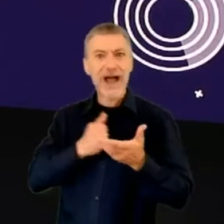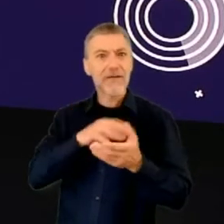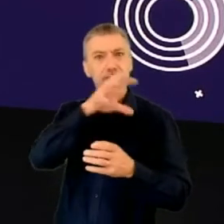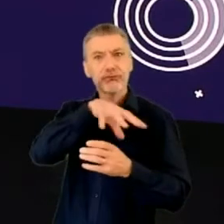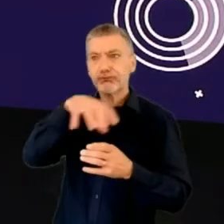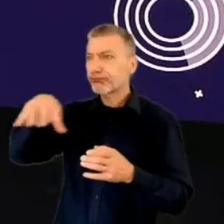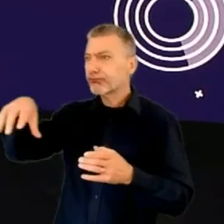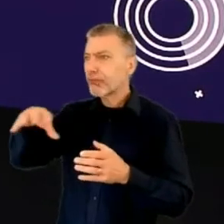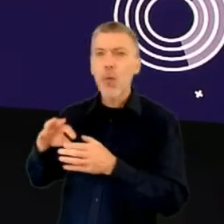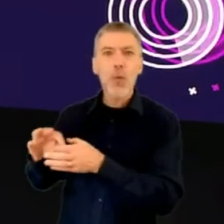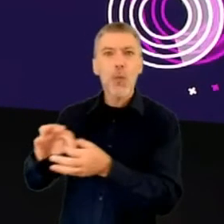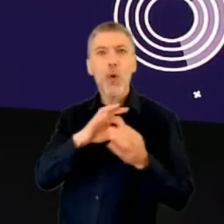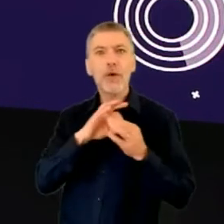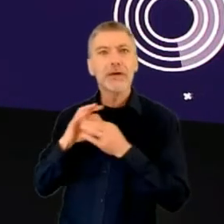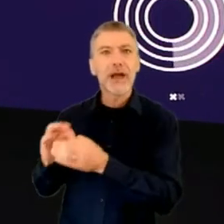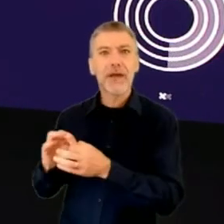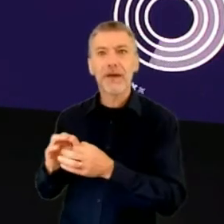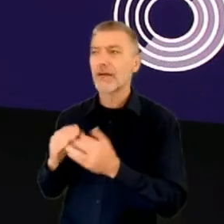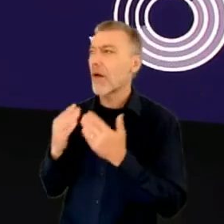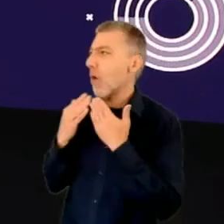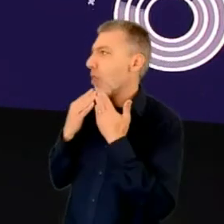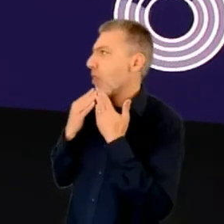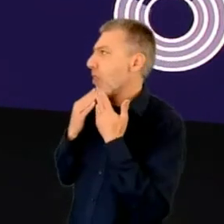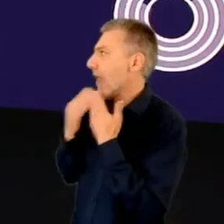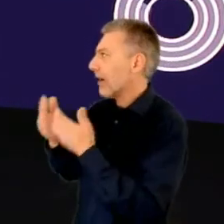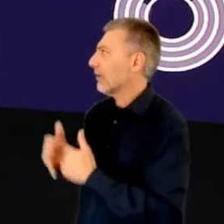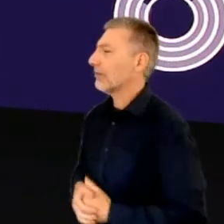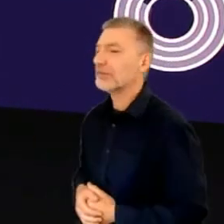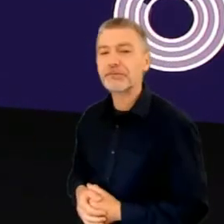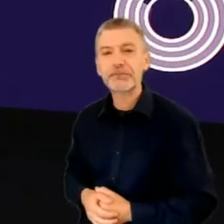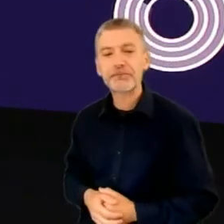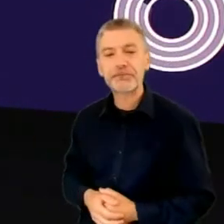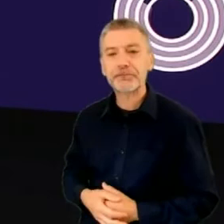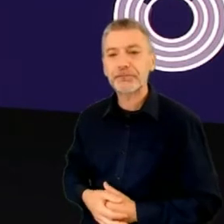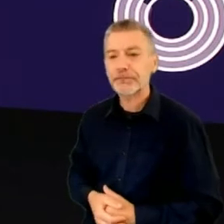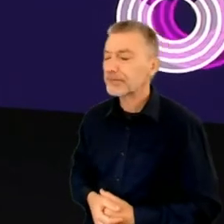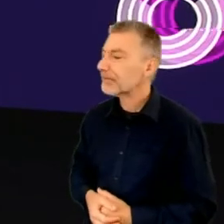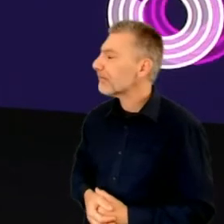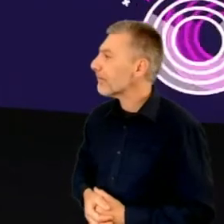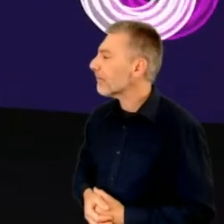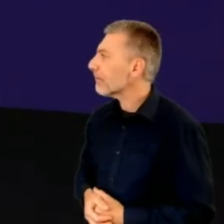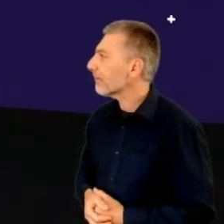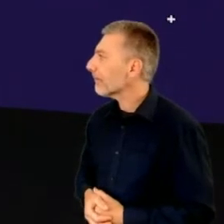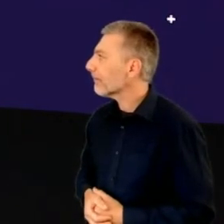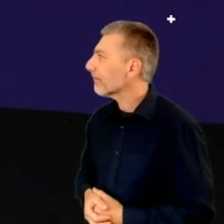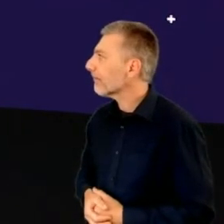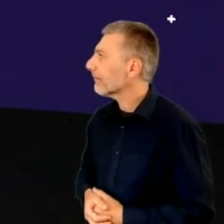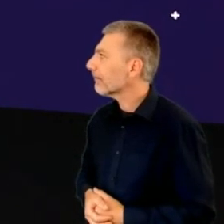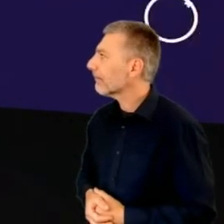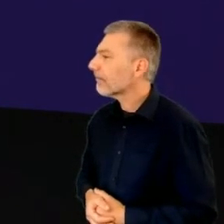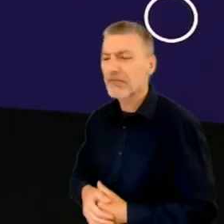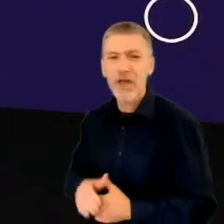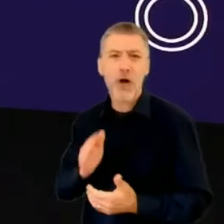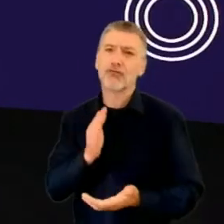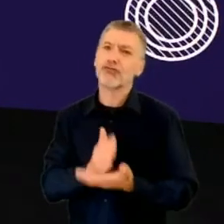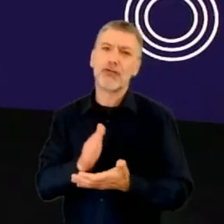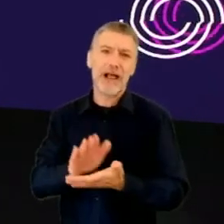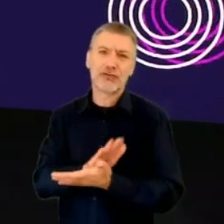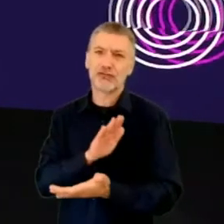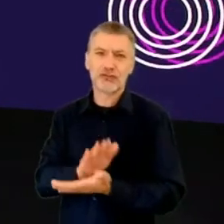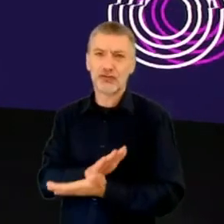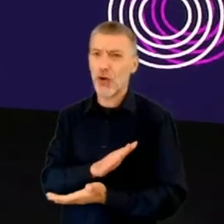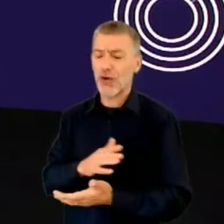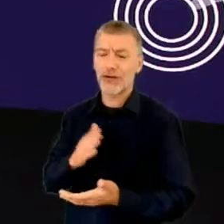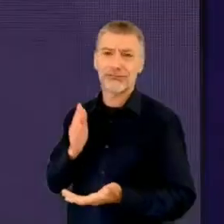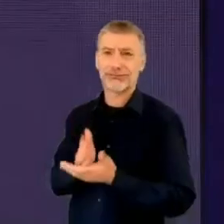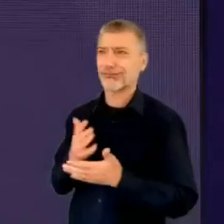That was excellent, guys. I mean, seriously, I really enjoyed that. I mean, it's so exciting what you